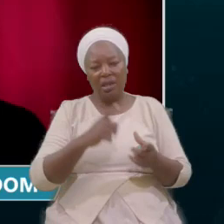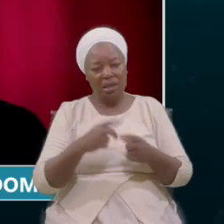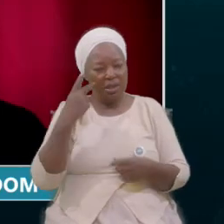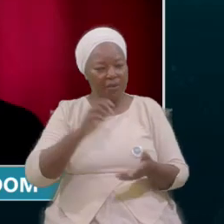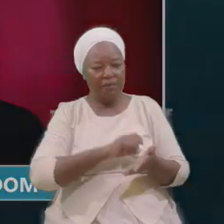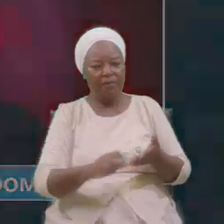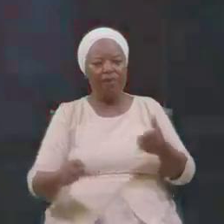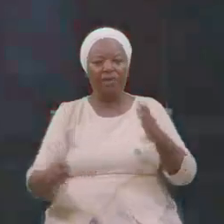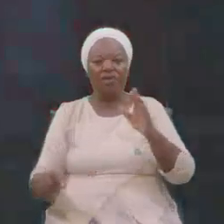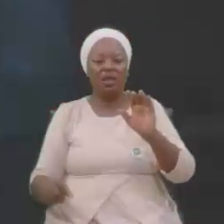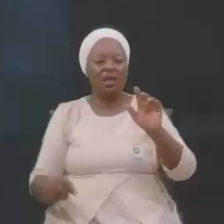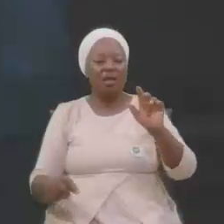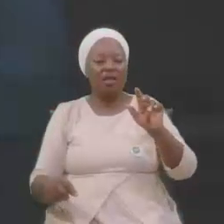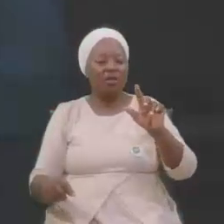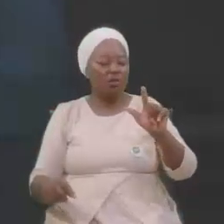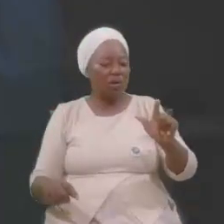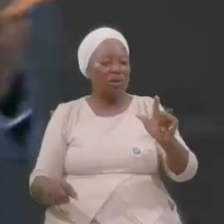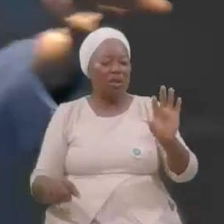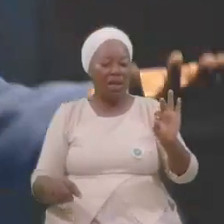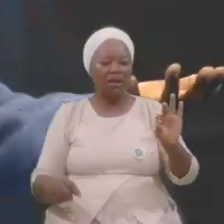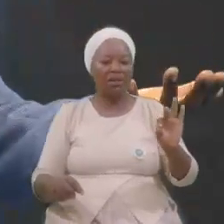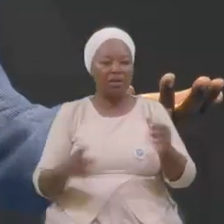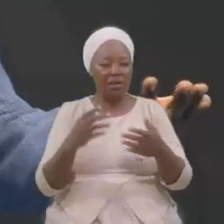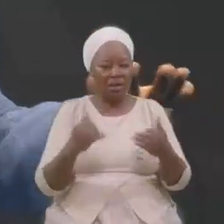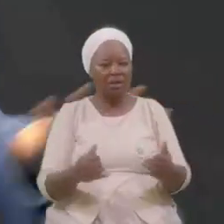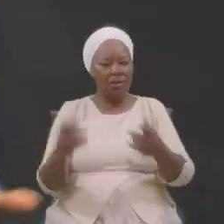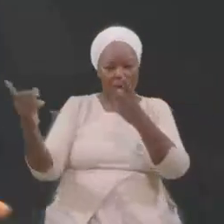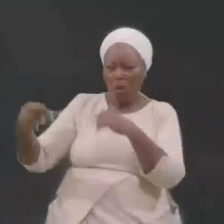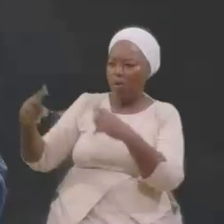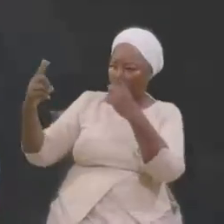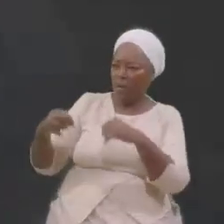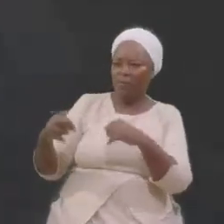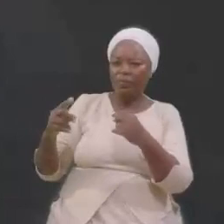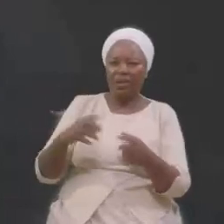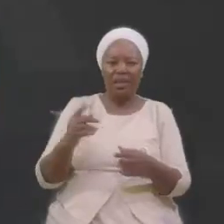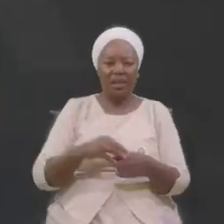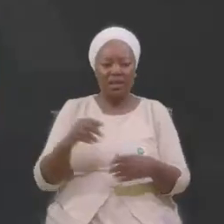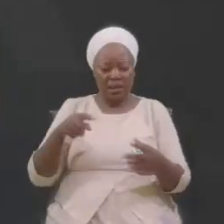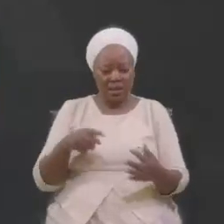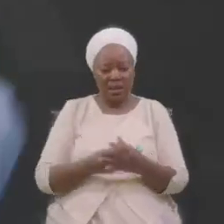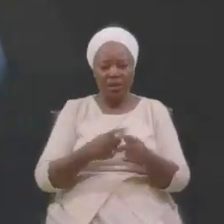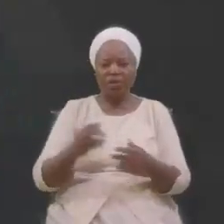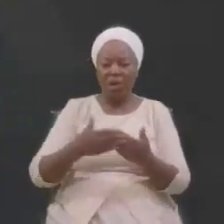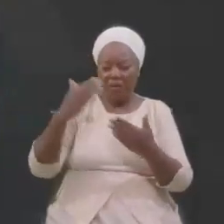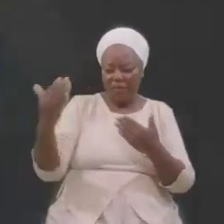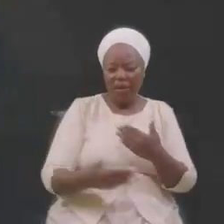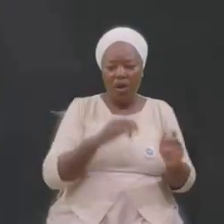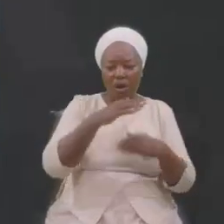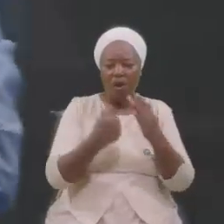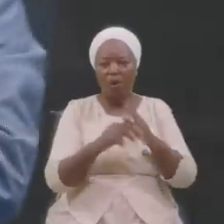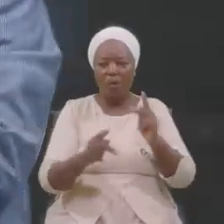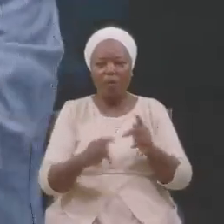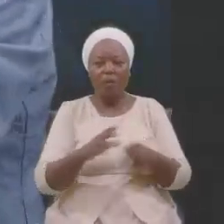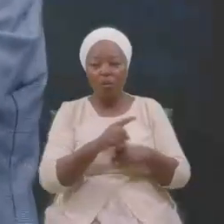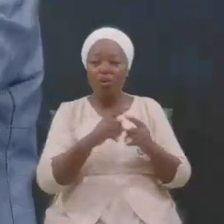29. Verse 29, come. Started serving the Lord, inviting other people. When you are really saved